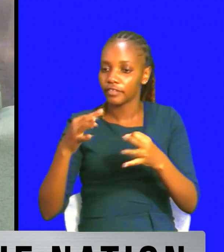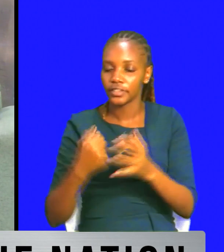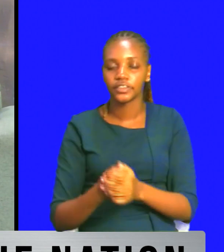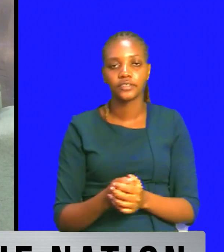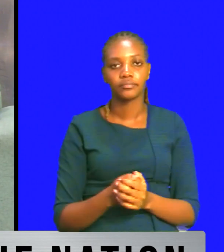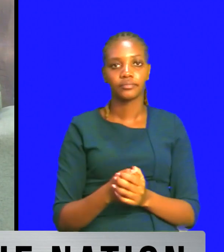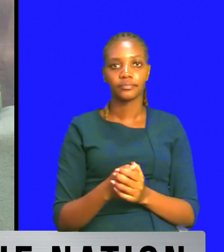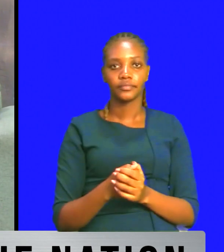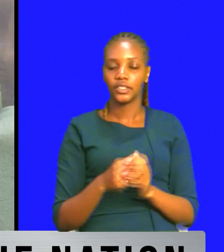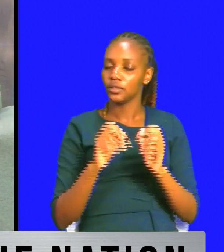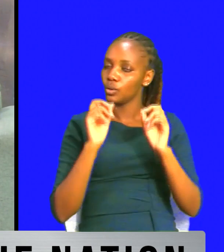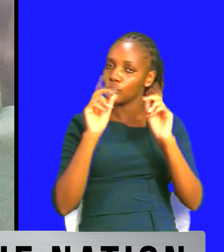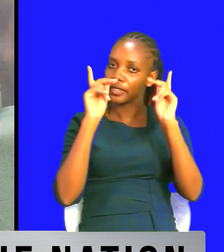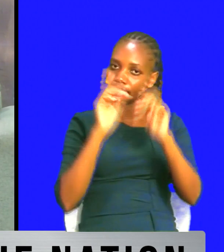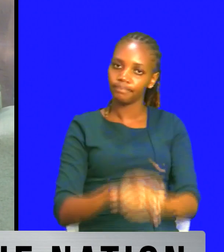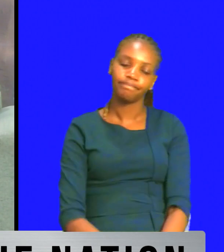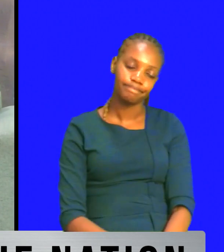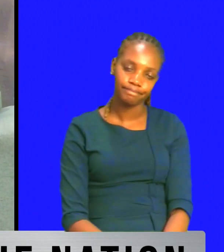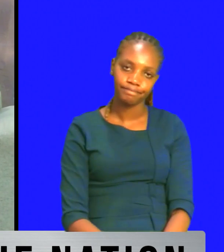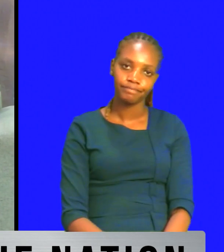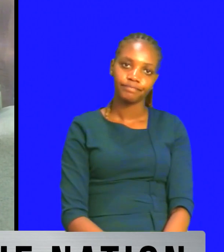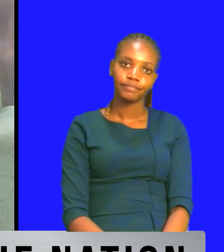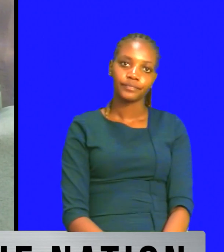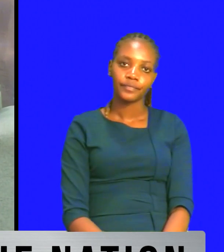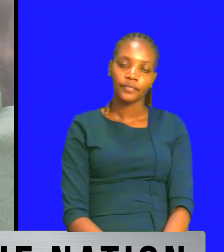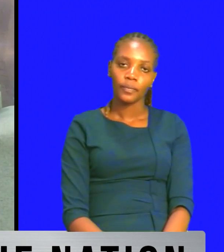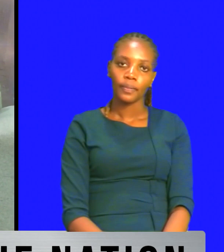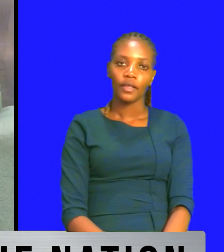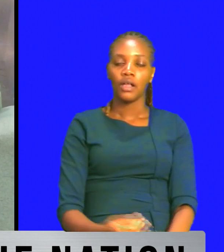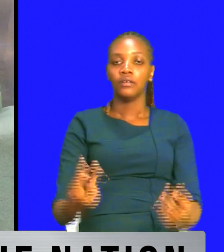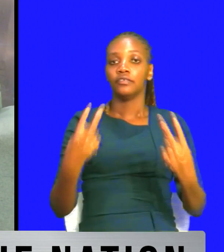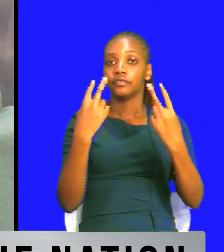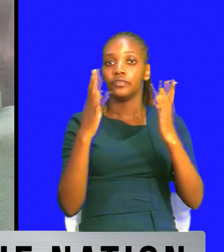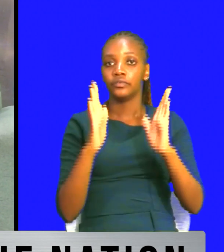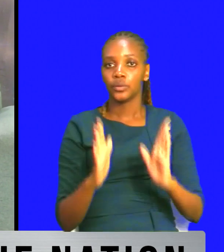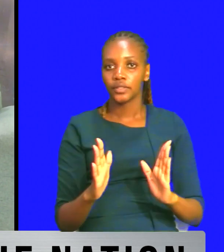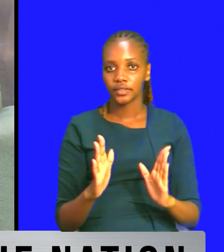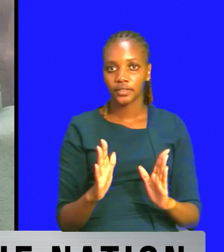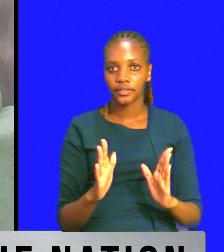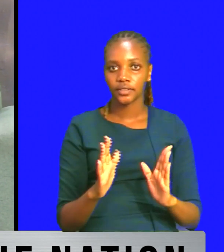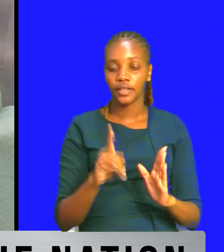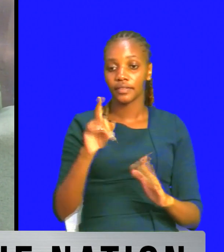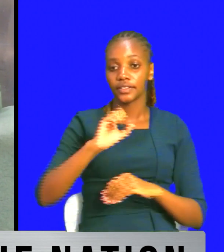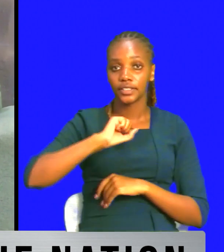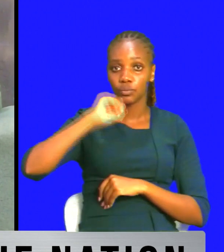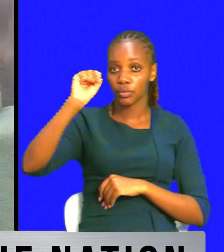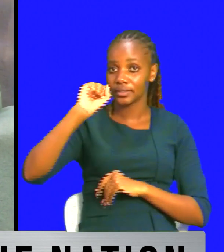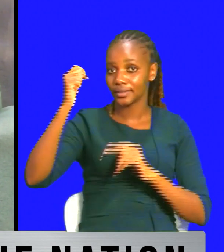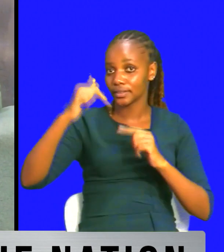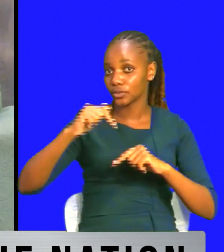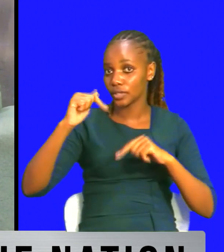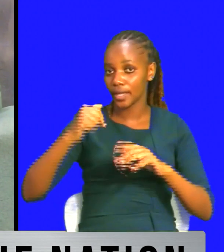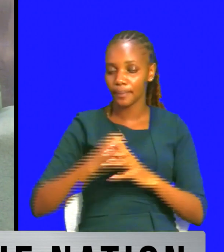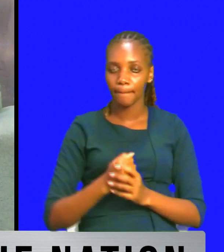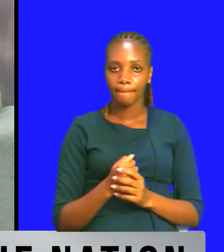sure. Okay. Well said. Viewers, this is Politics Today. This has been